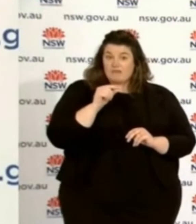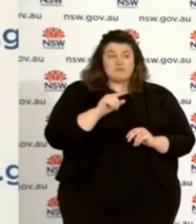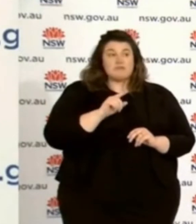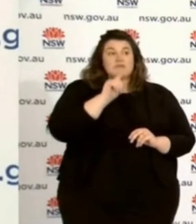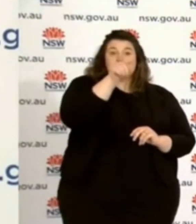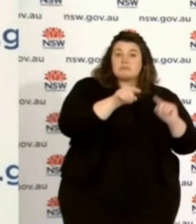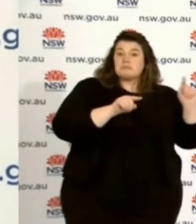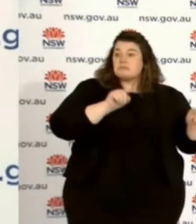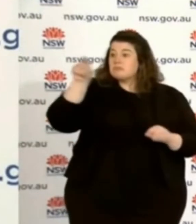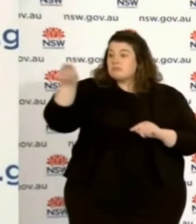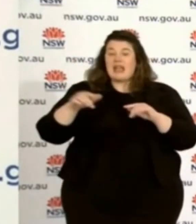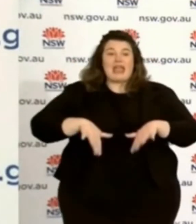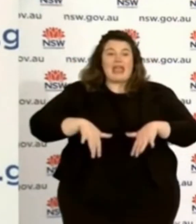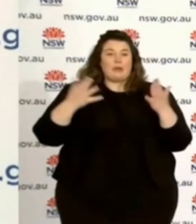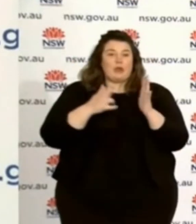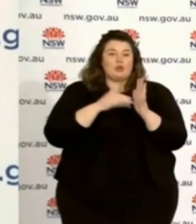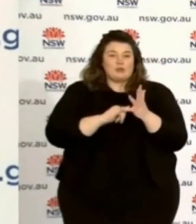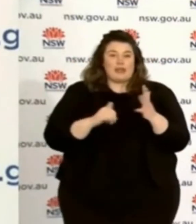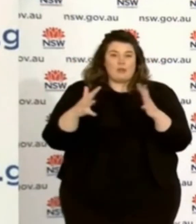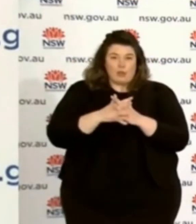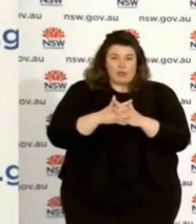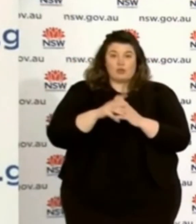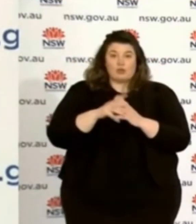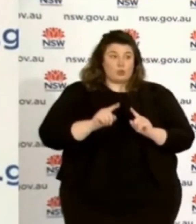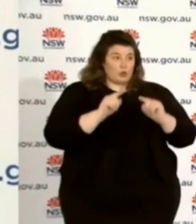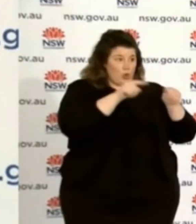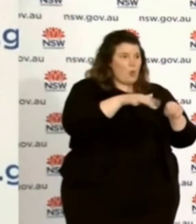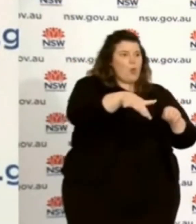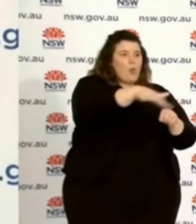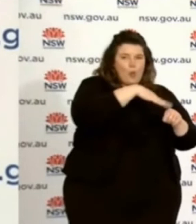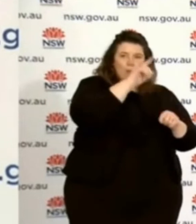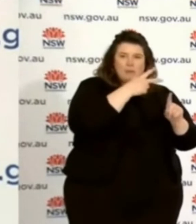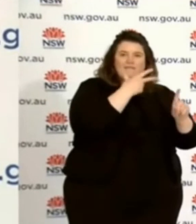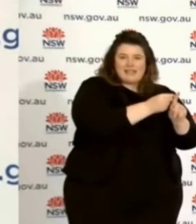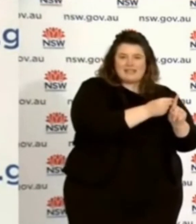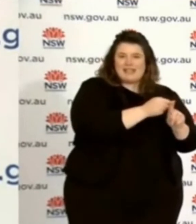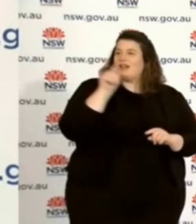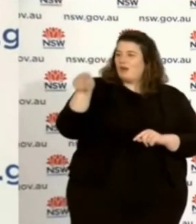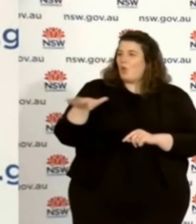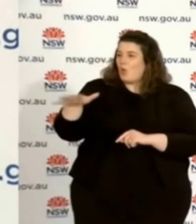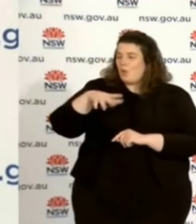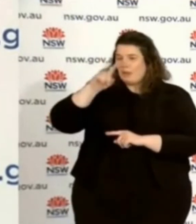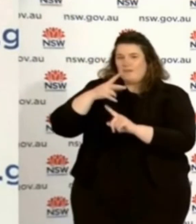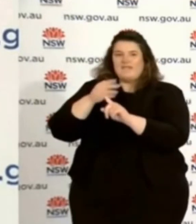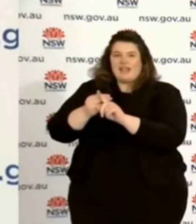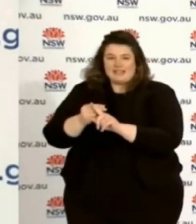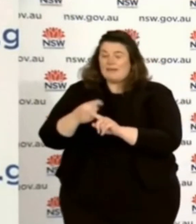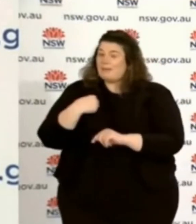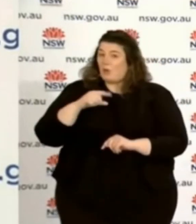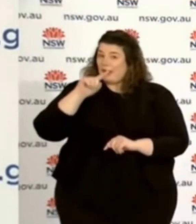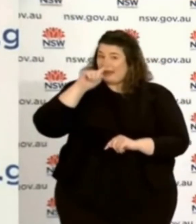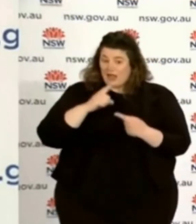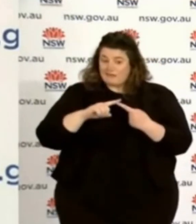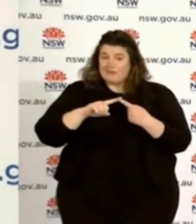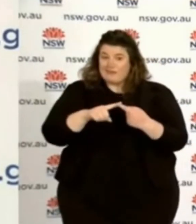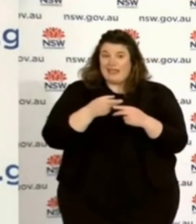in the state, so long as where you go, everybody else is vaccinated. But we cannot afford to have that continue if